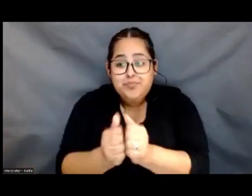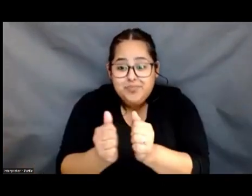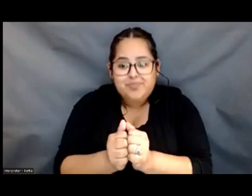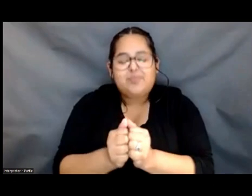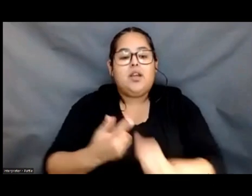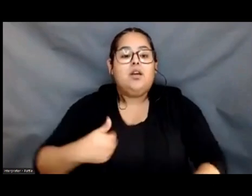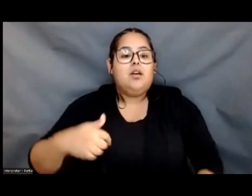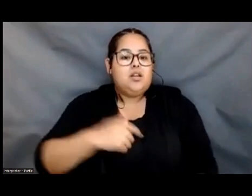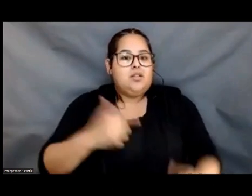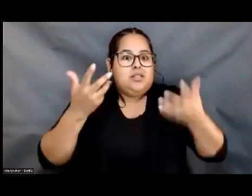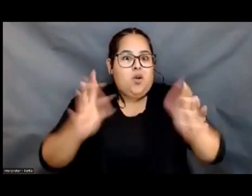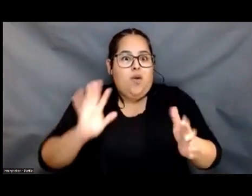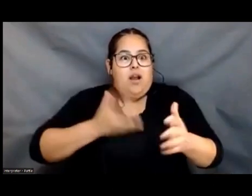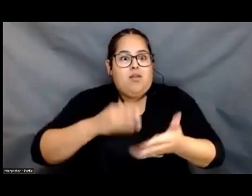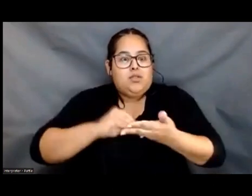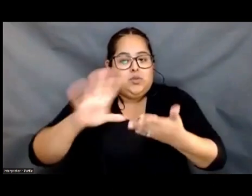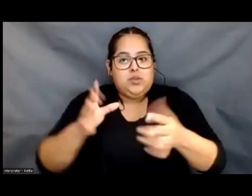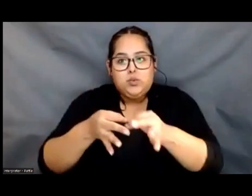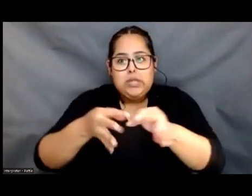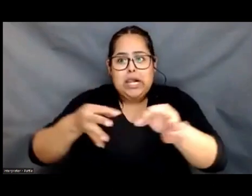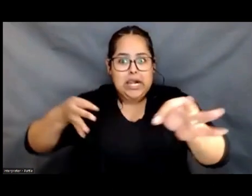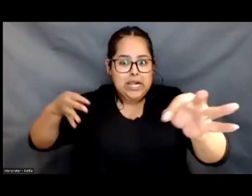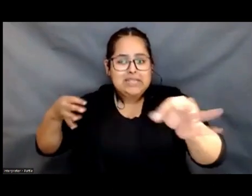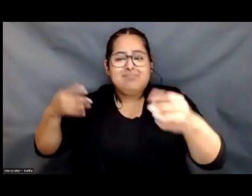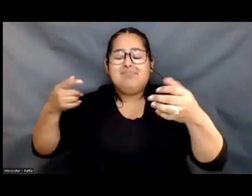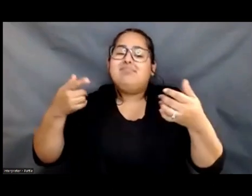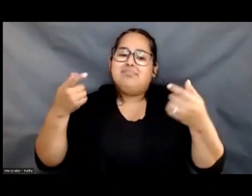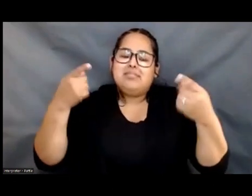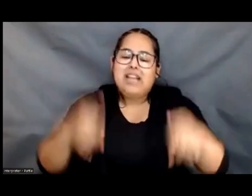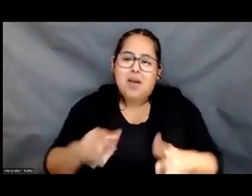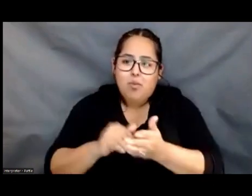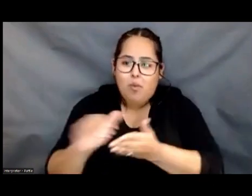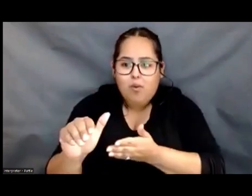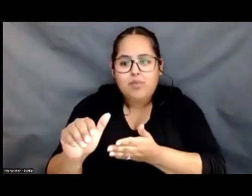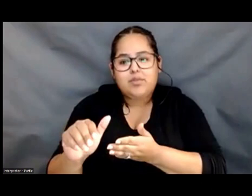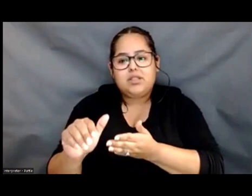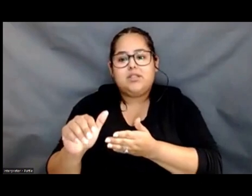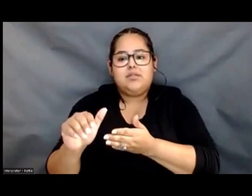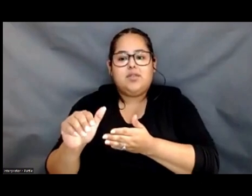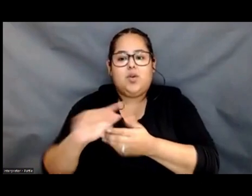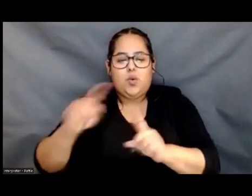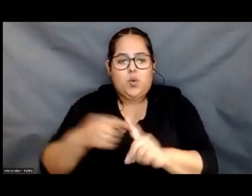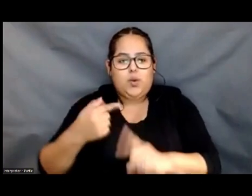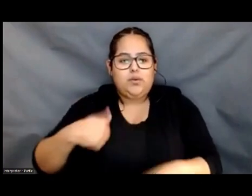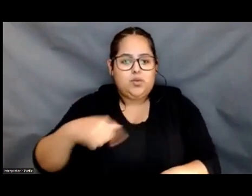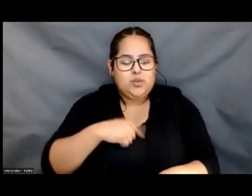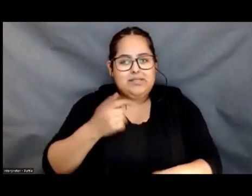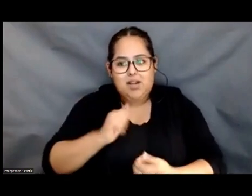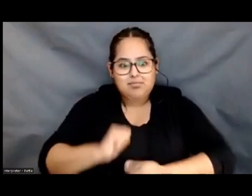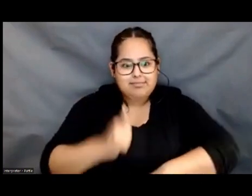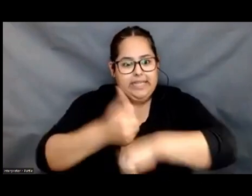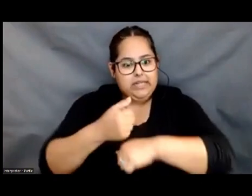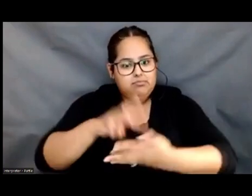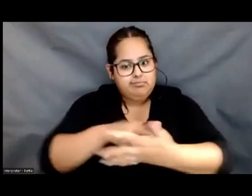We don't want our students to fall behind, which is often a common practice that happens when we're not scheduling